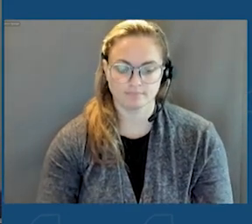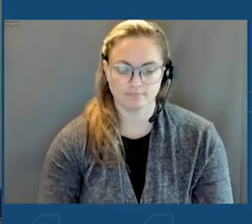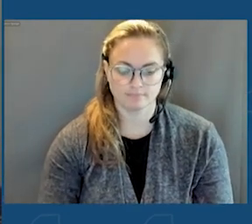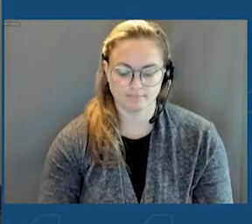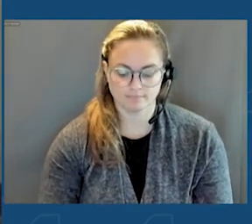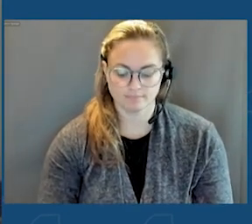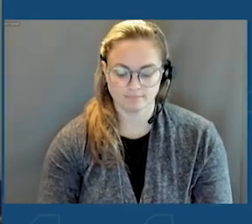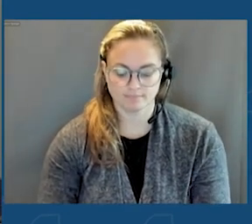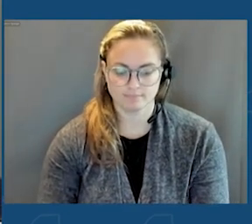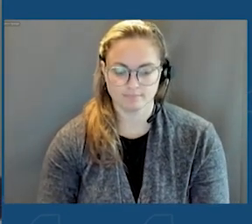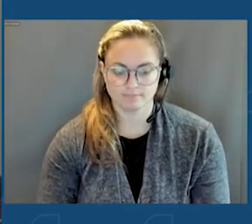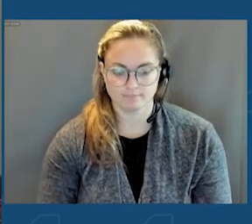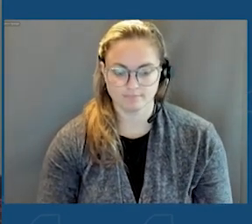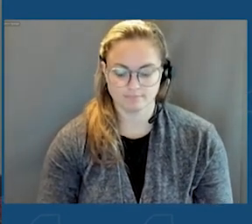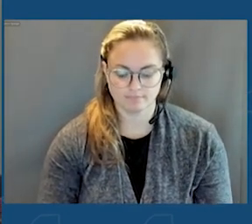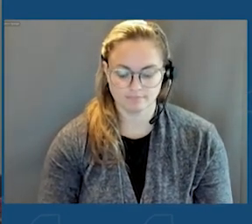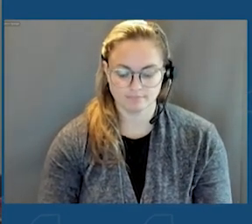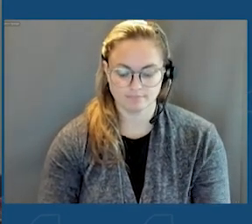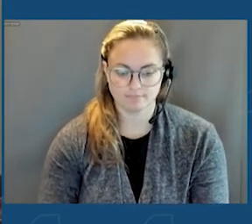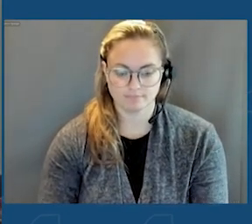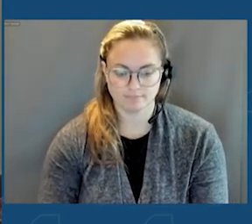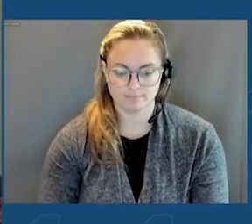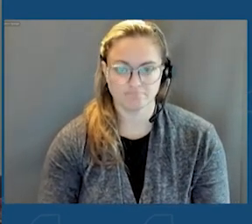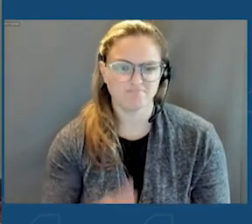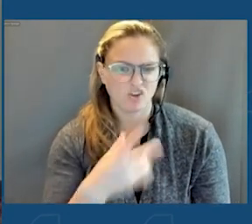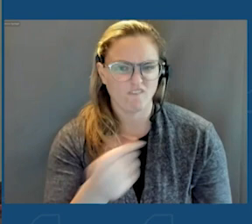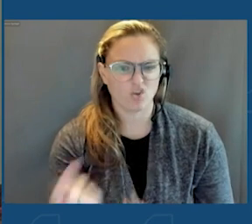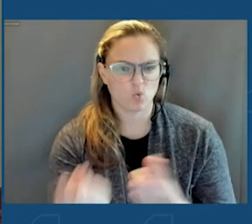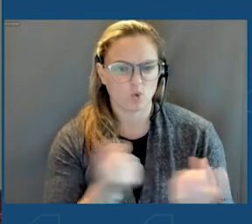Ladies and gentlemen, at this time, the governor will take a few questions.